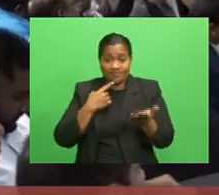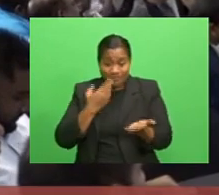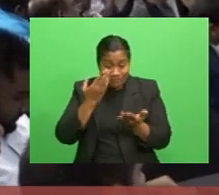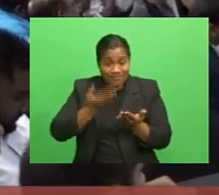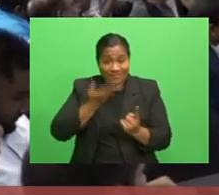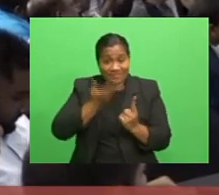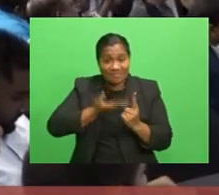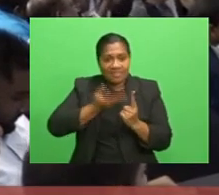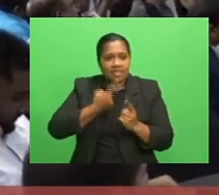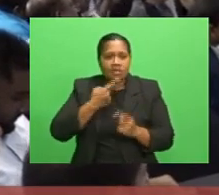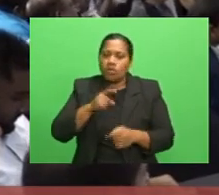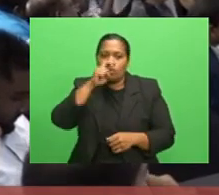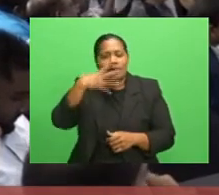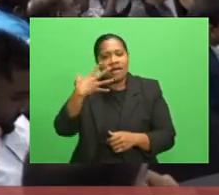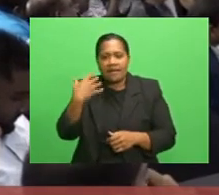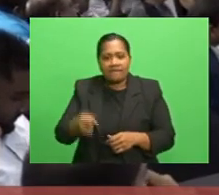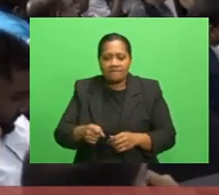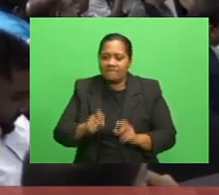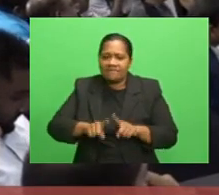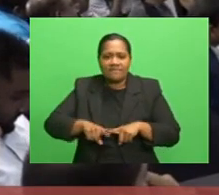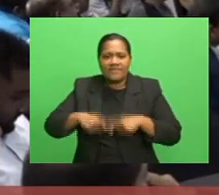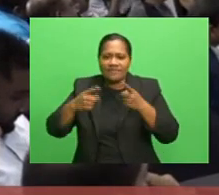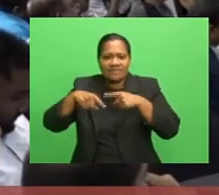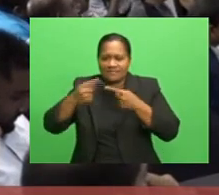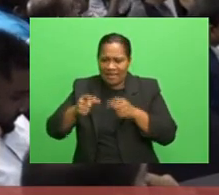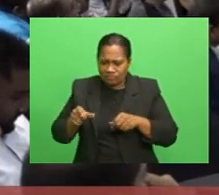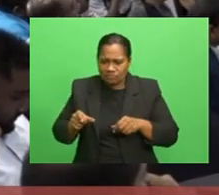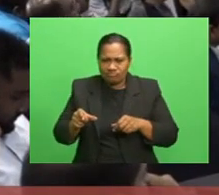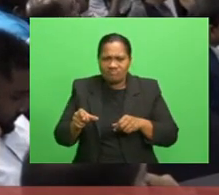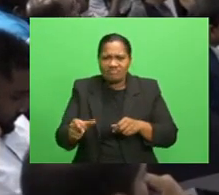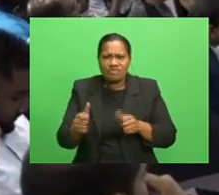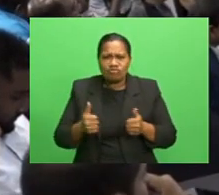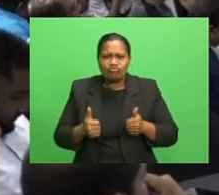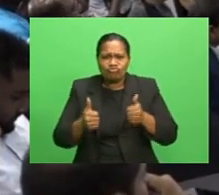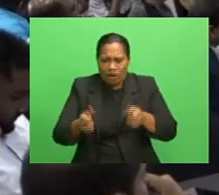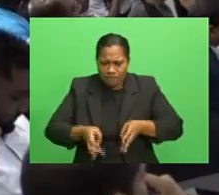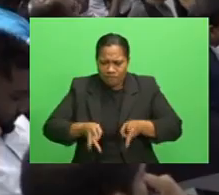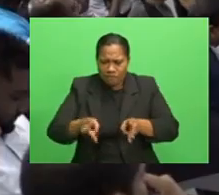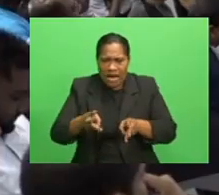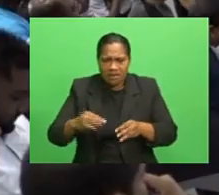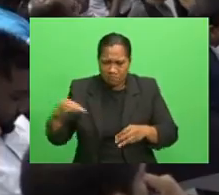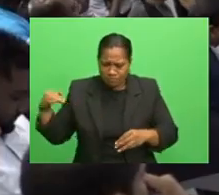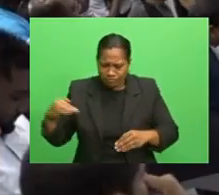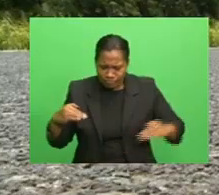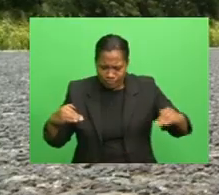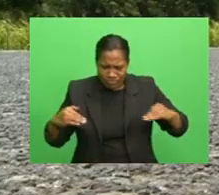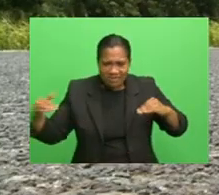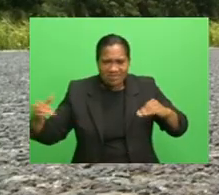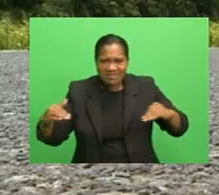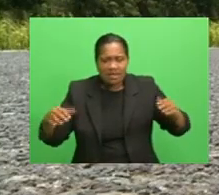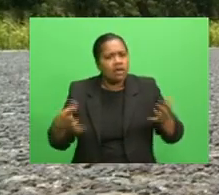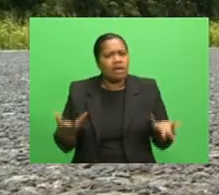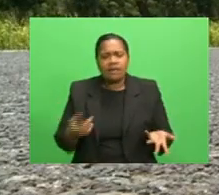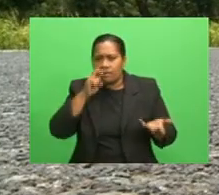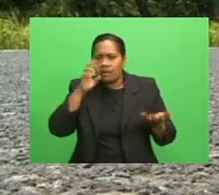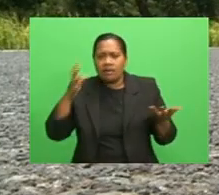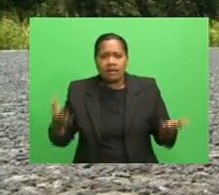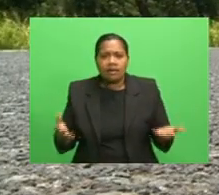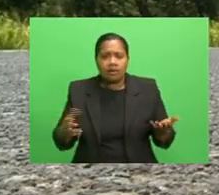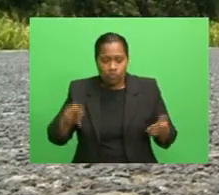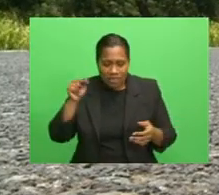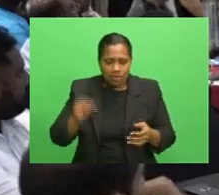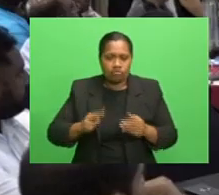multiple driveways coming onto the highway. As we've announced, we're going to do a 4-laning of the road. We need to do 4-laning. We have people who build